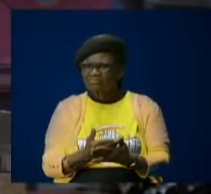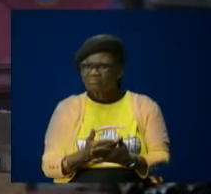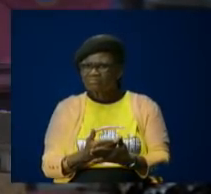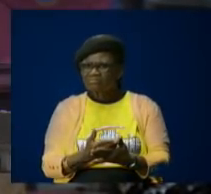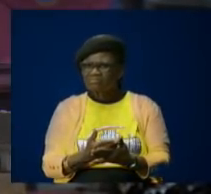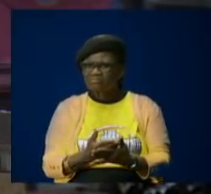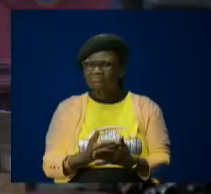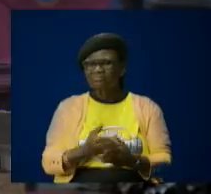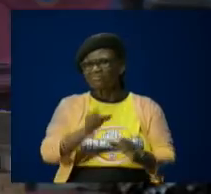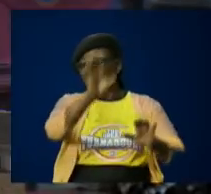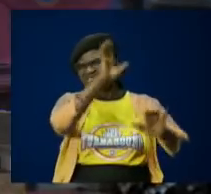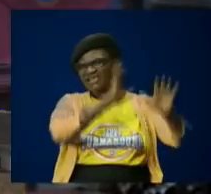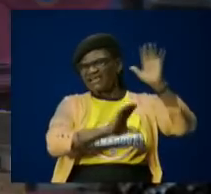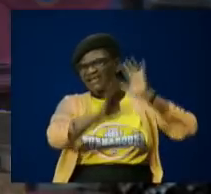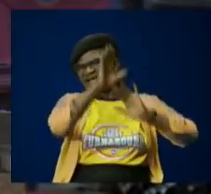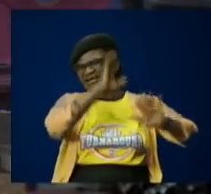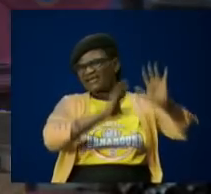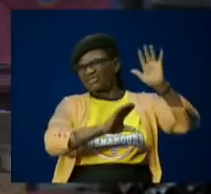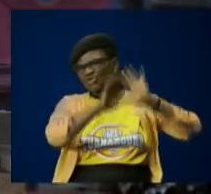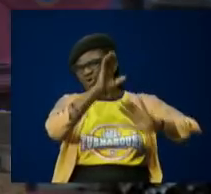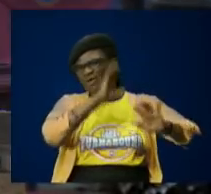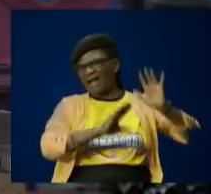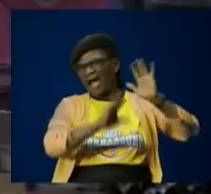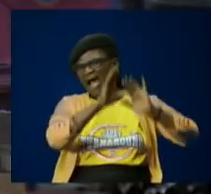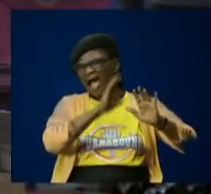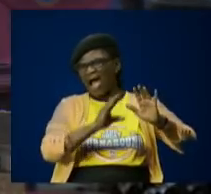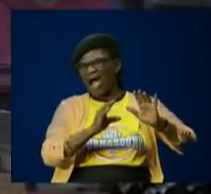generational storms